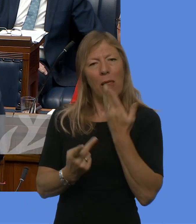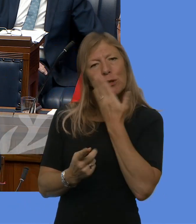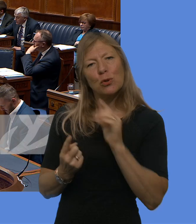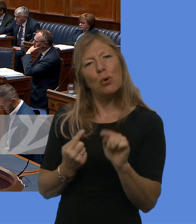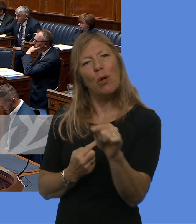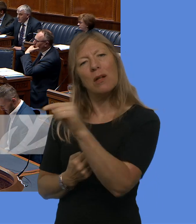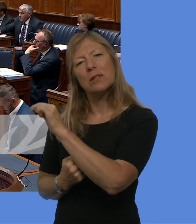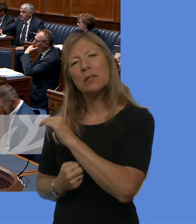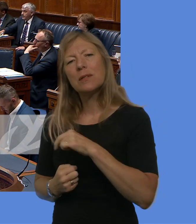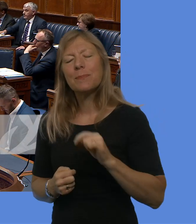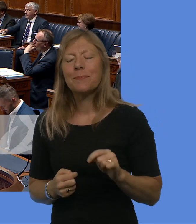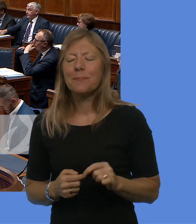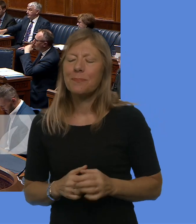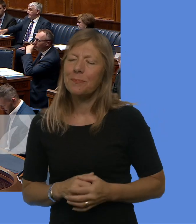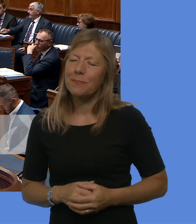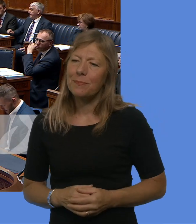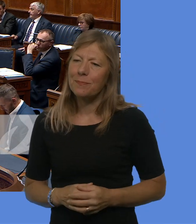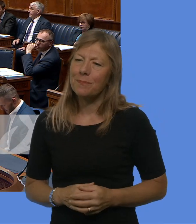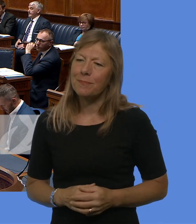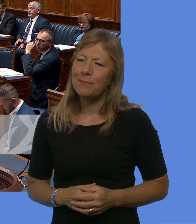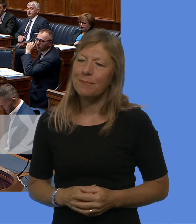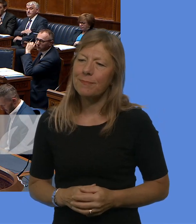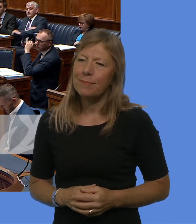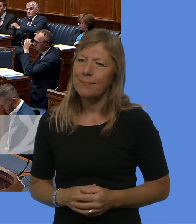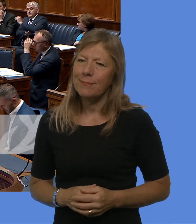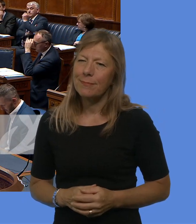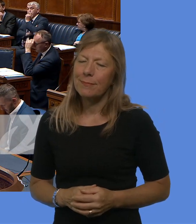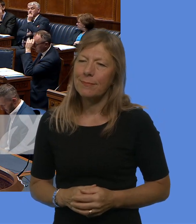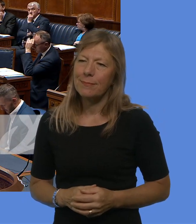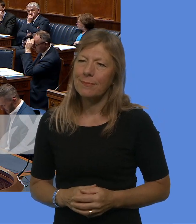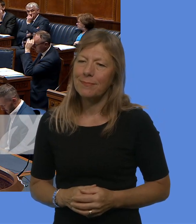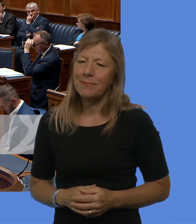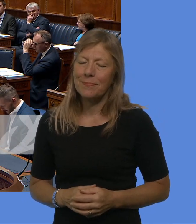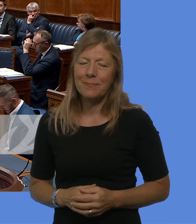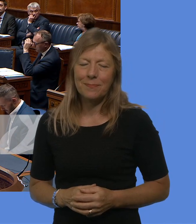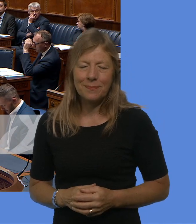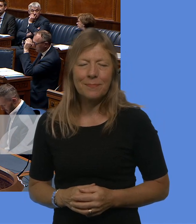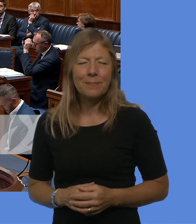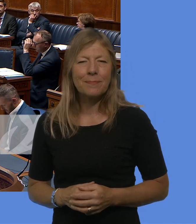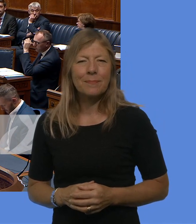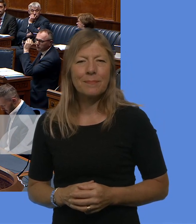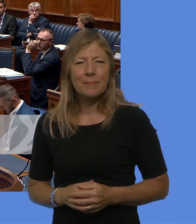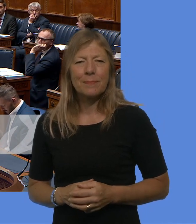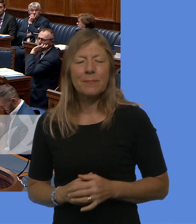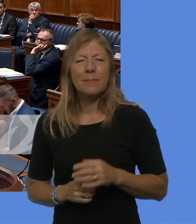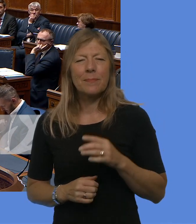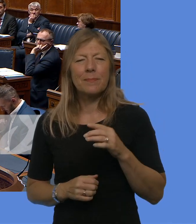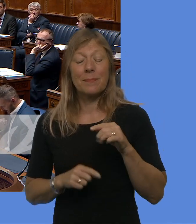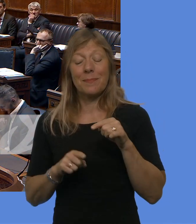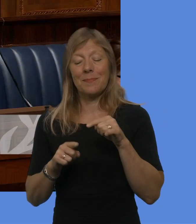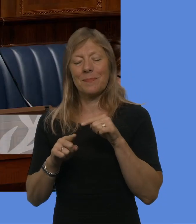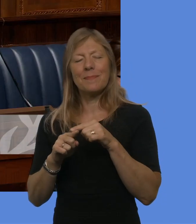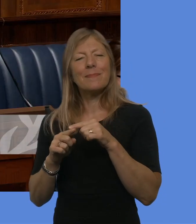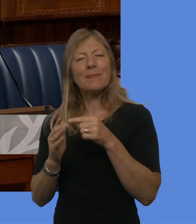sectors. Jan Mulholland. Mr. Speaker, Minister, Clause 9 of the Integrated Education Bill states that